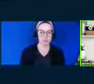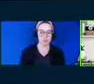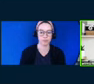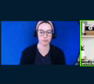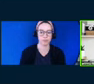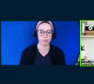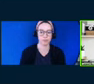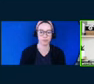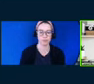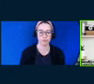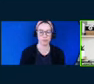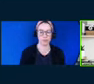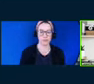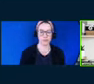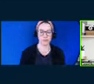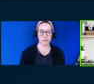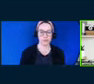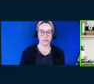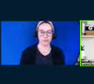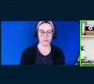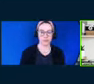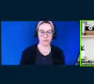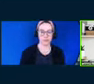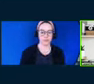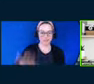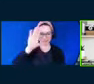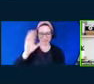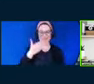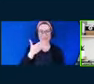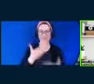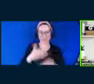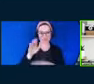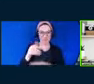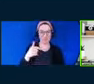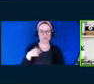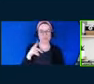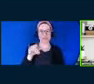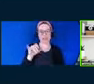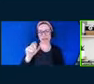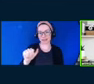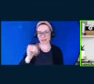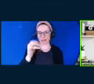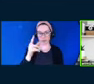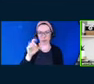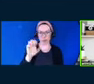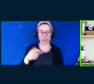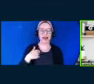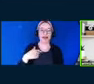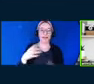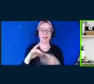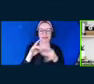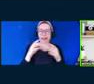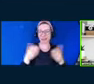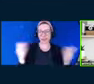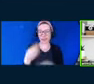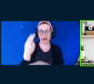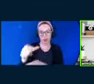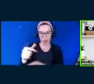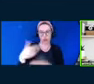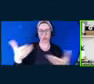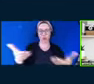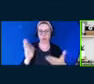All right, good afternoon. I am Kaisa George. I am a volunteer agency liaison here at headquarters. Welcome to